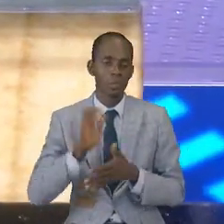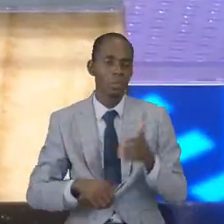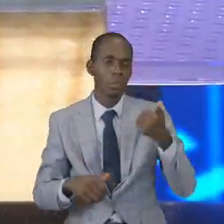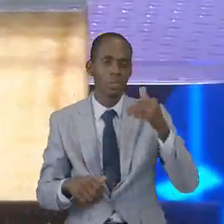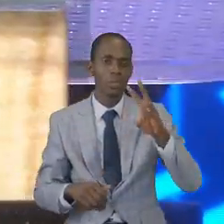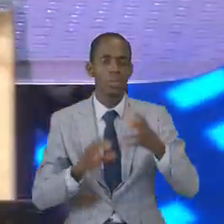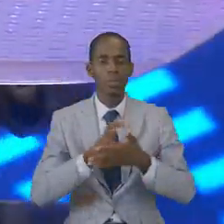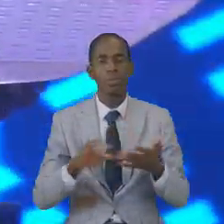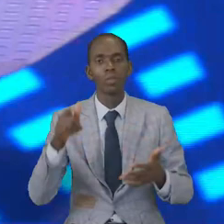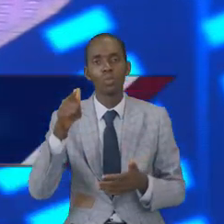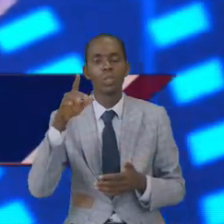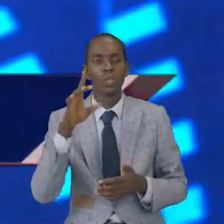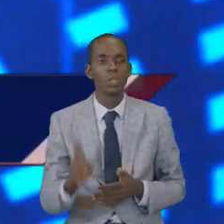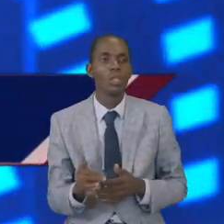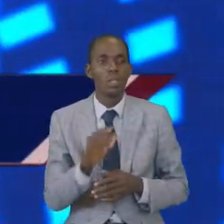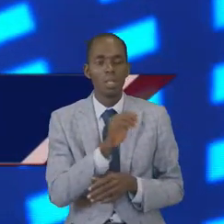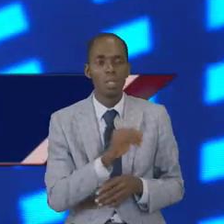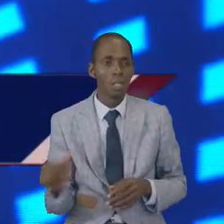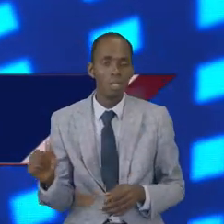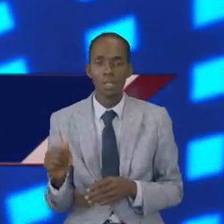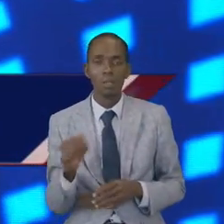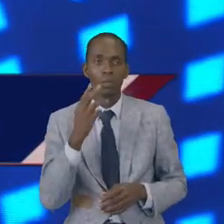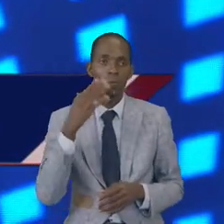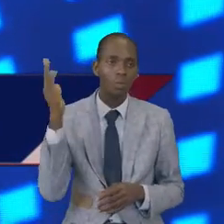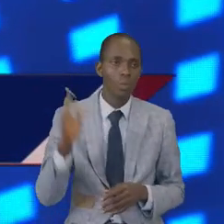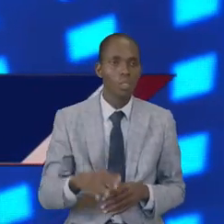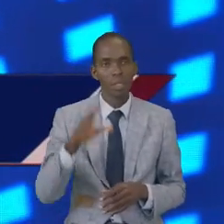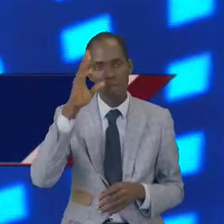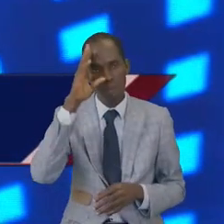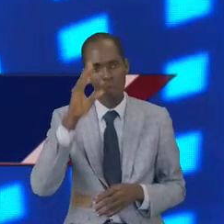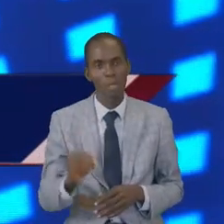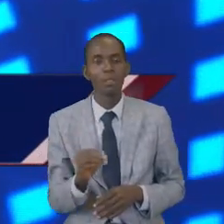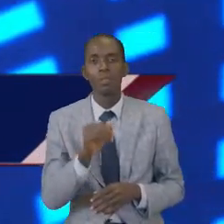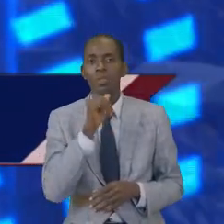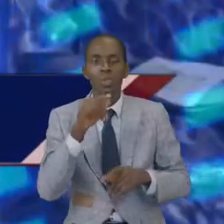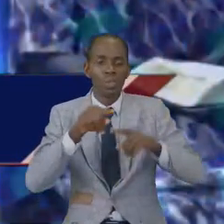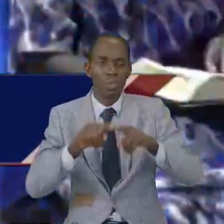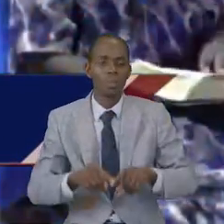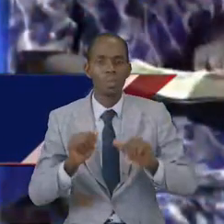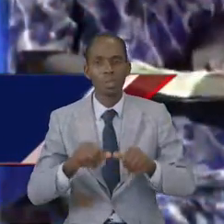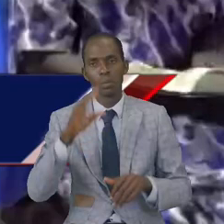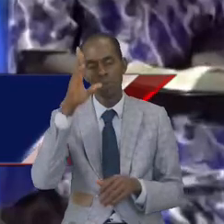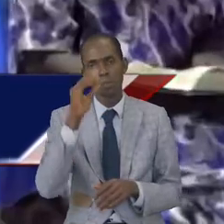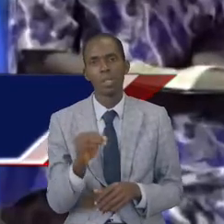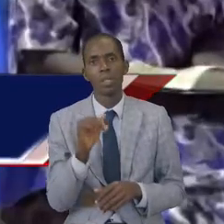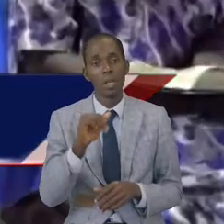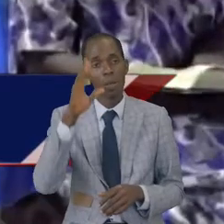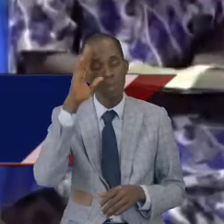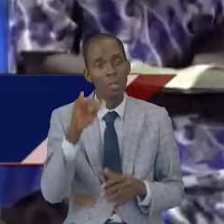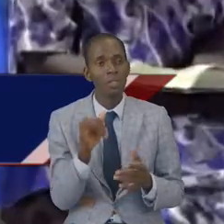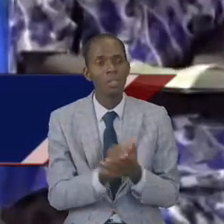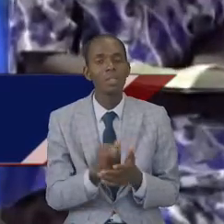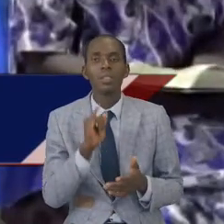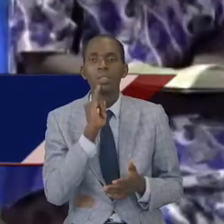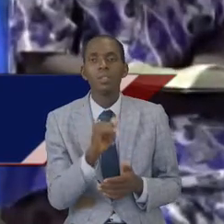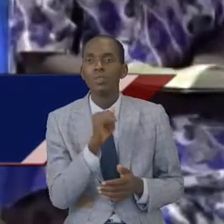Chapter 16, verse 28, a froward man, undependable man, a man that is not